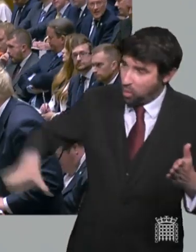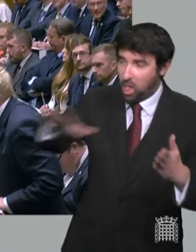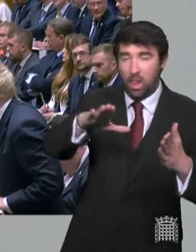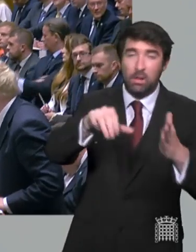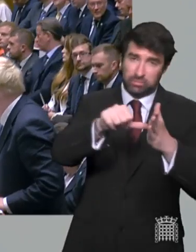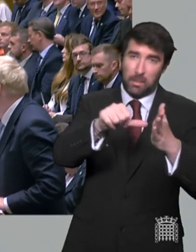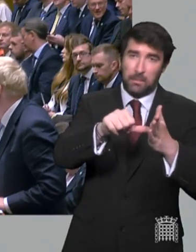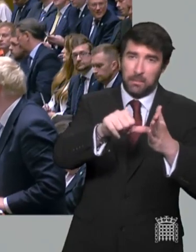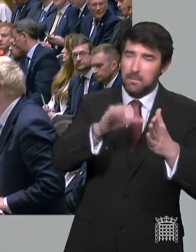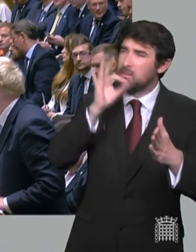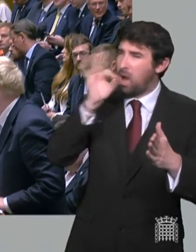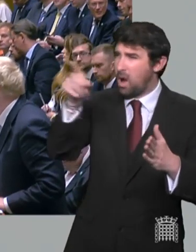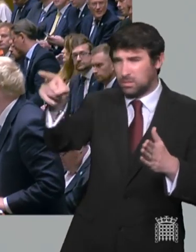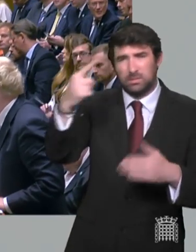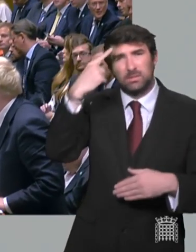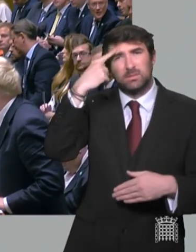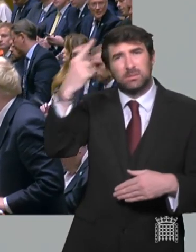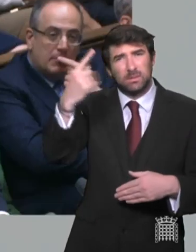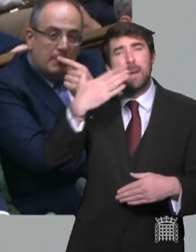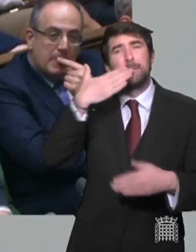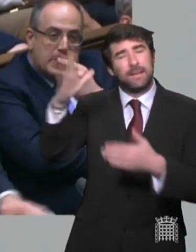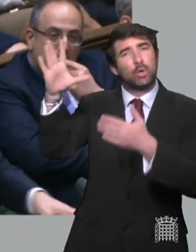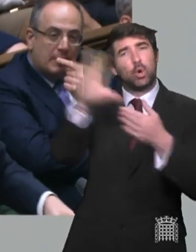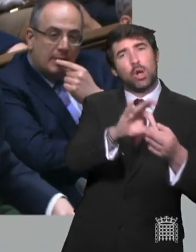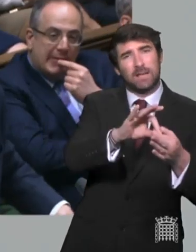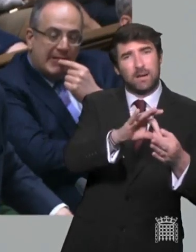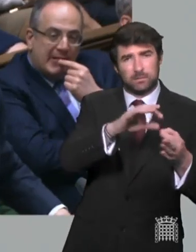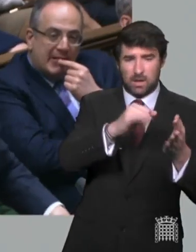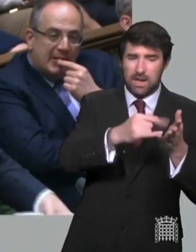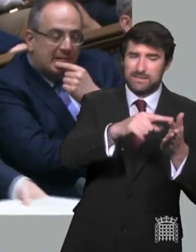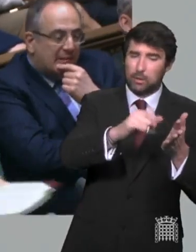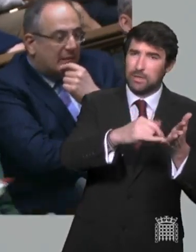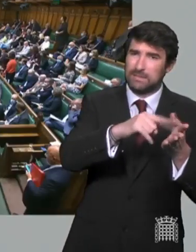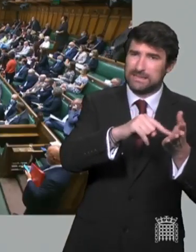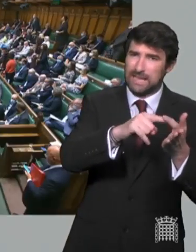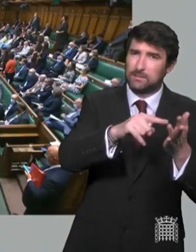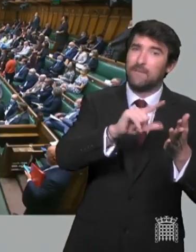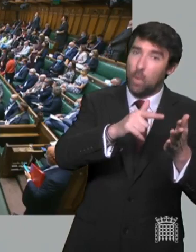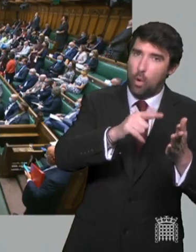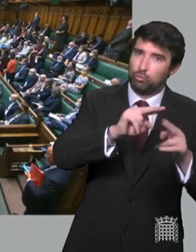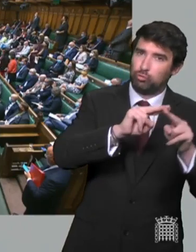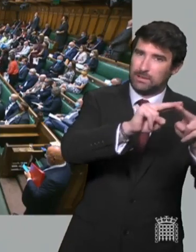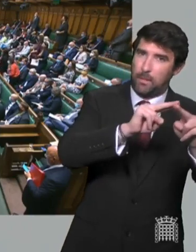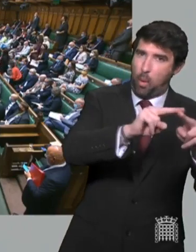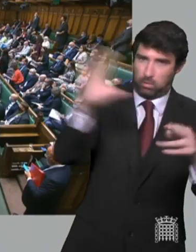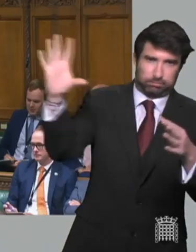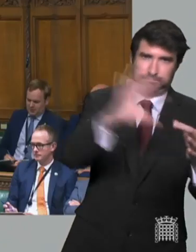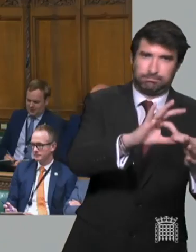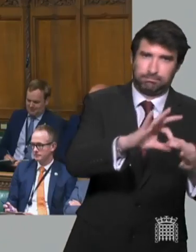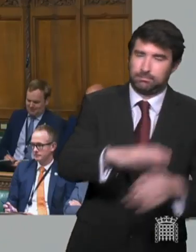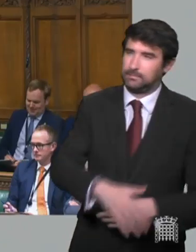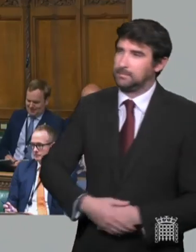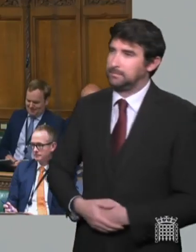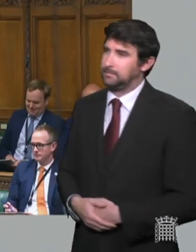the honourable gentleman takes up his proposal directly with my right honourable friend, the Secretary of State for Transport? Richard Drax, close question. Number 15,